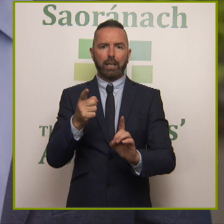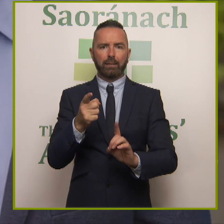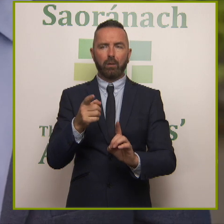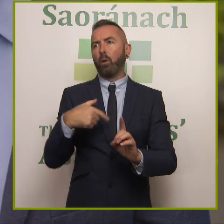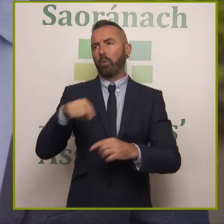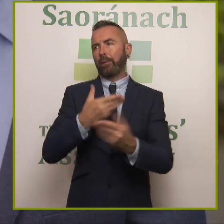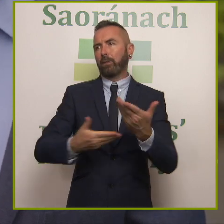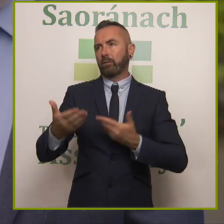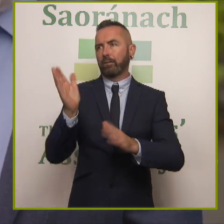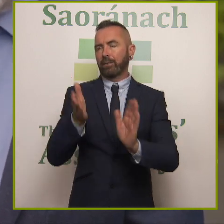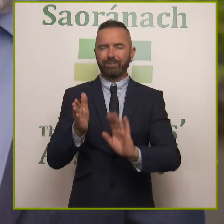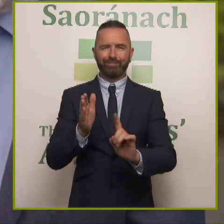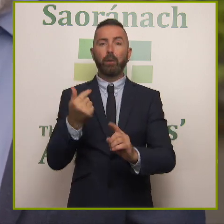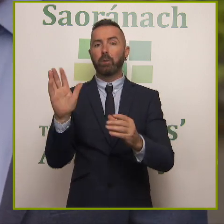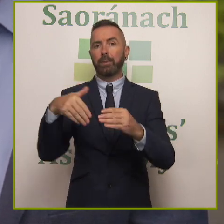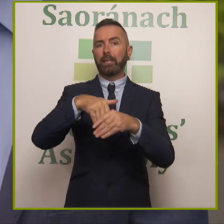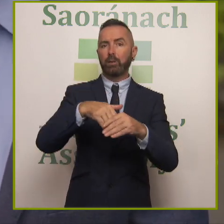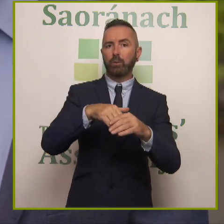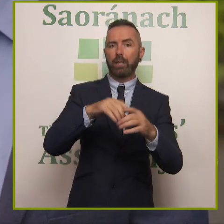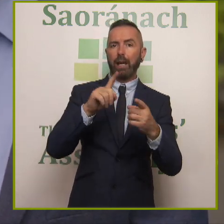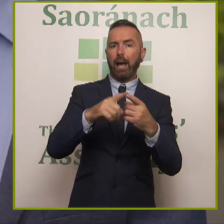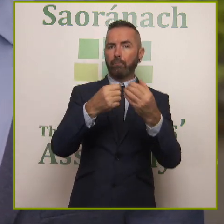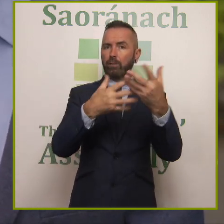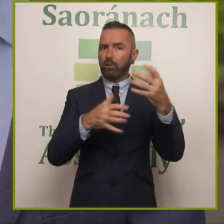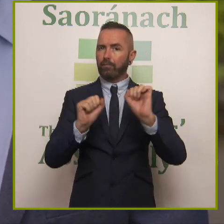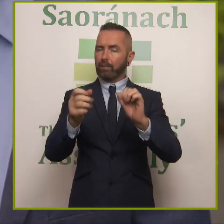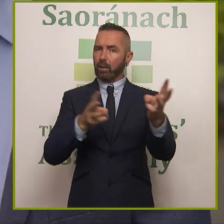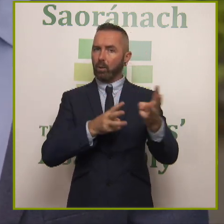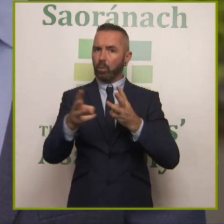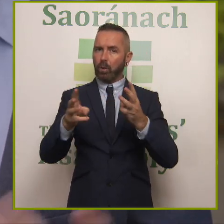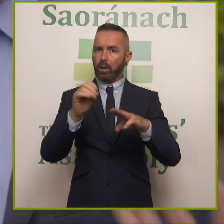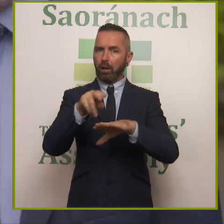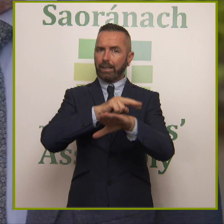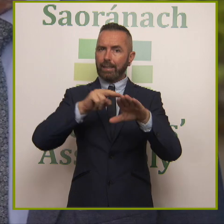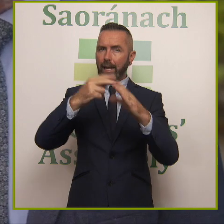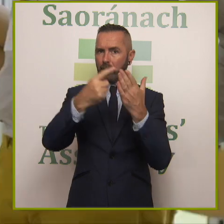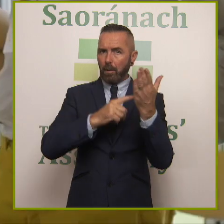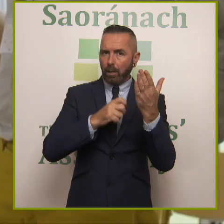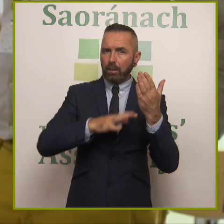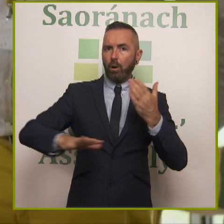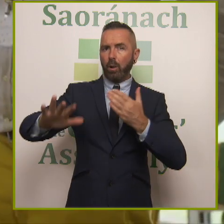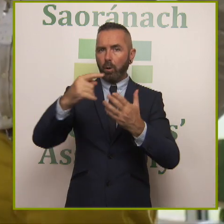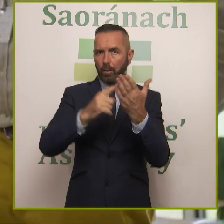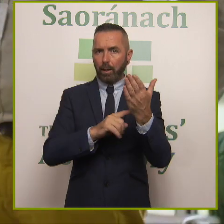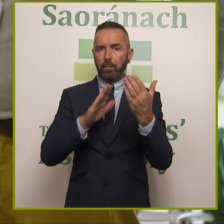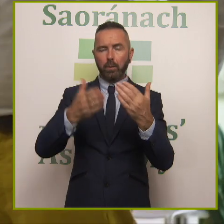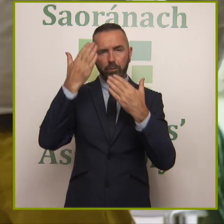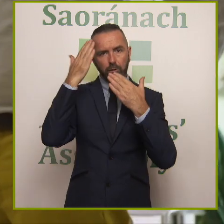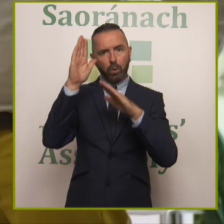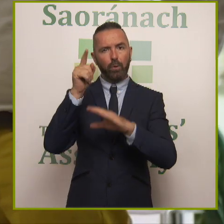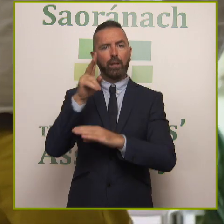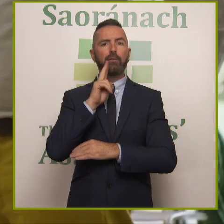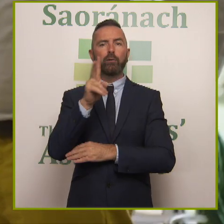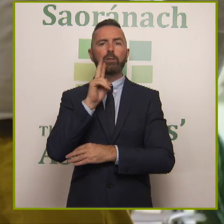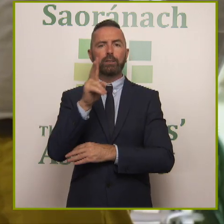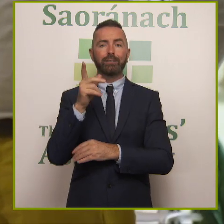have their voices included, and the outputs of any work that we do on national policy or local policy must reflect those voices. And I think that's